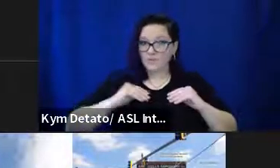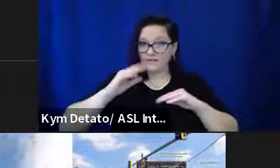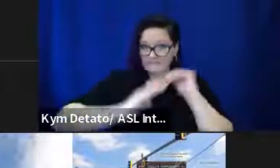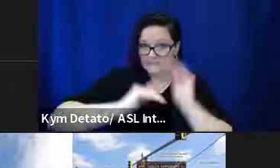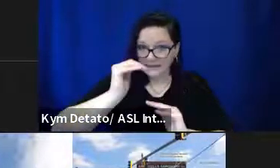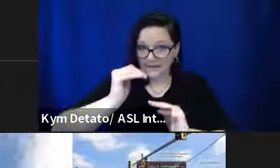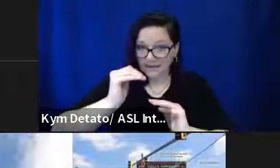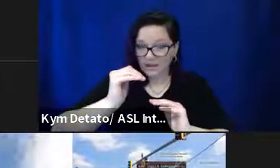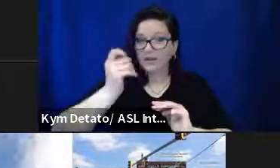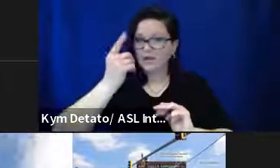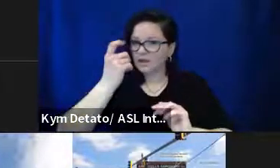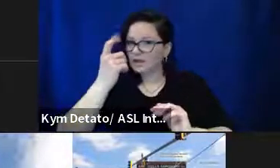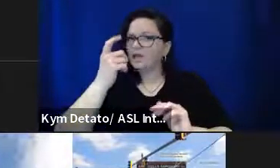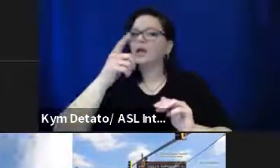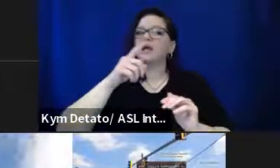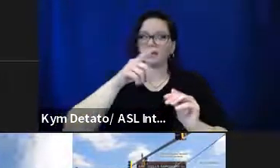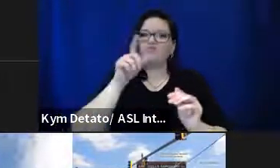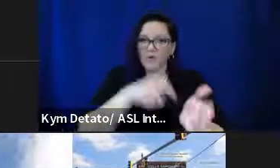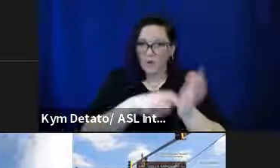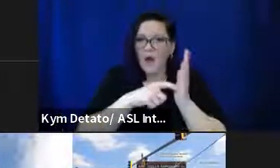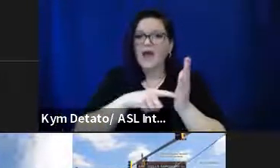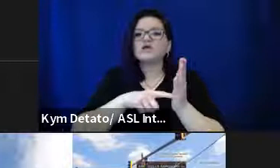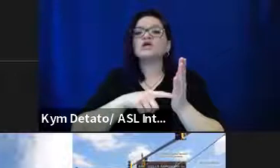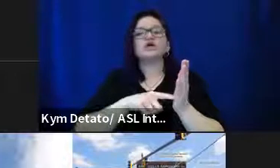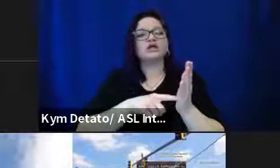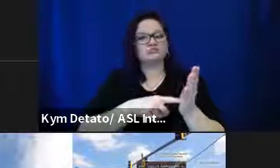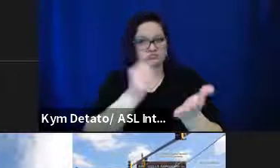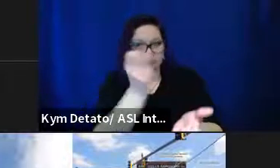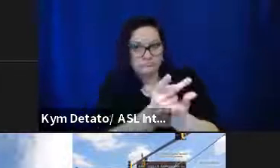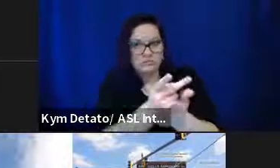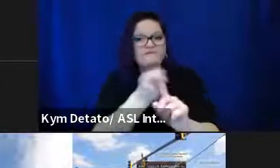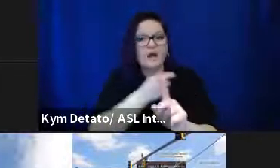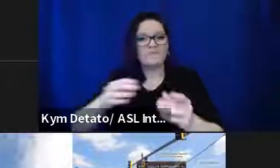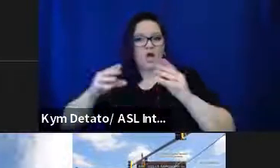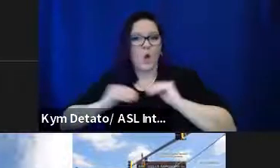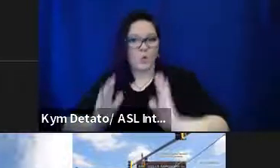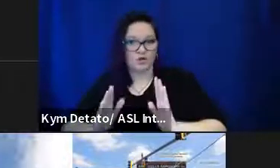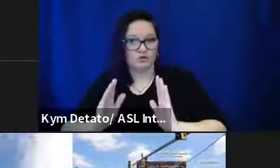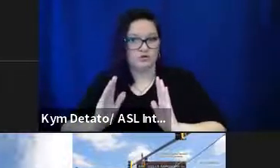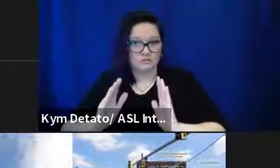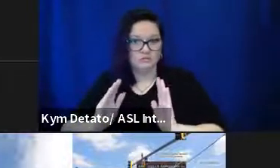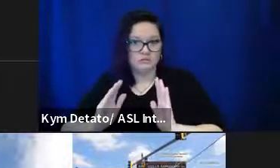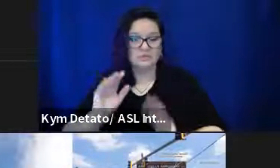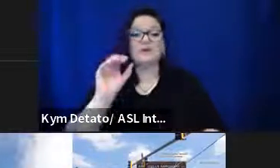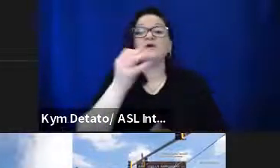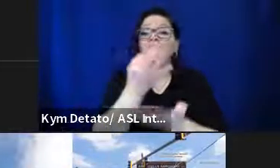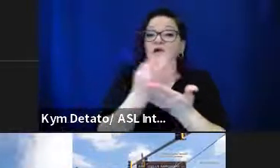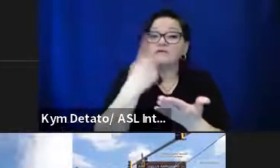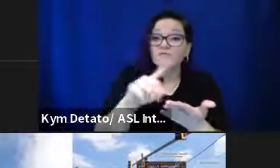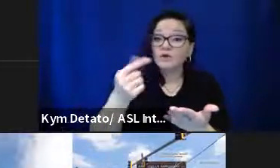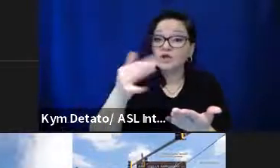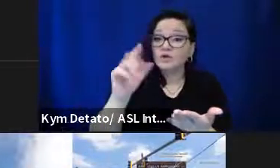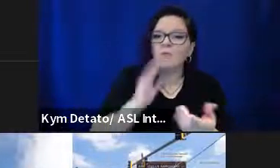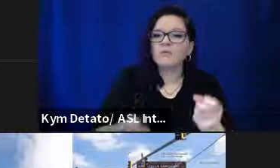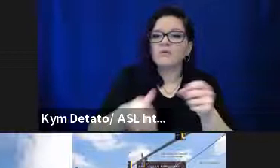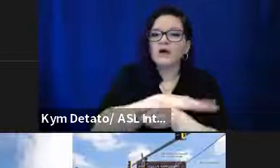grant requires consent from the property owner for you to participate. We'll go over that in a few minutes. The funding for this grant will cover